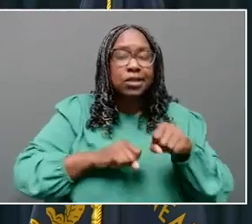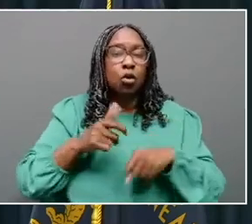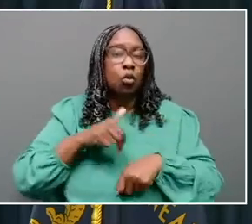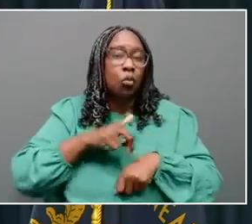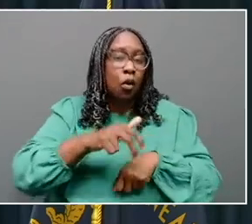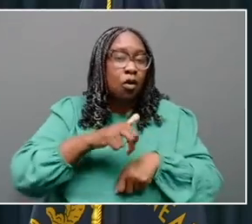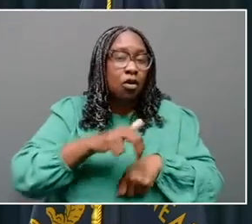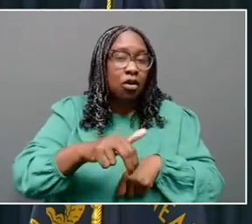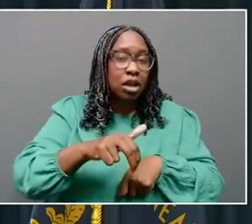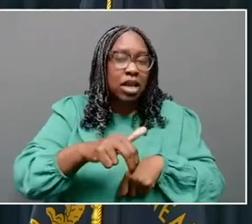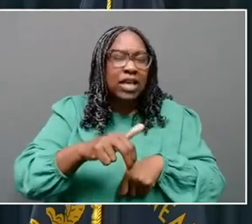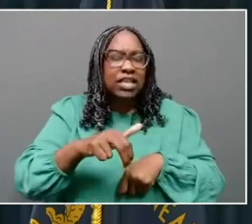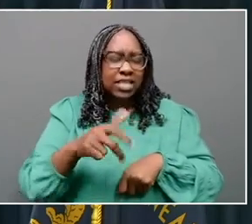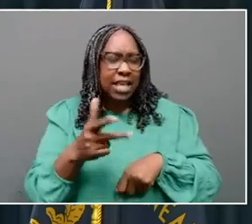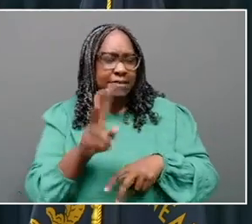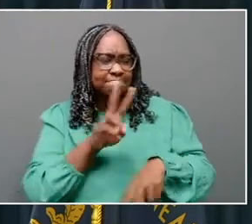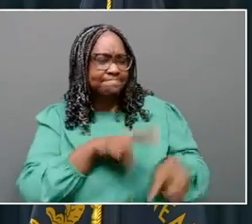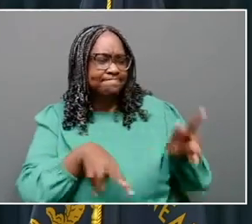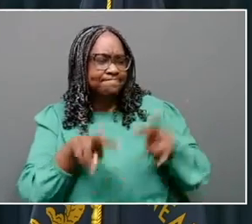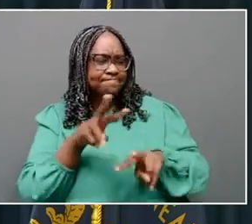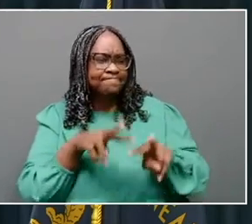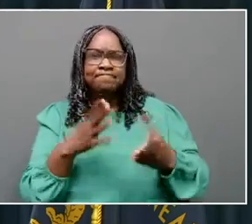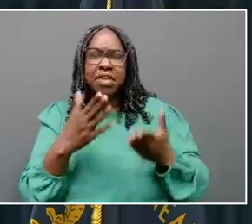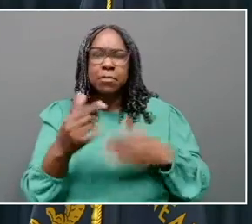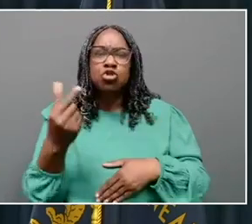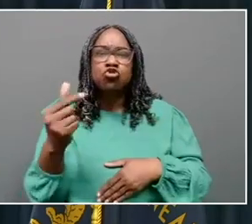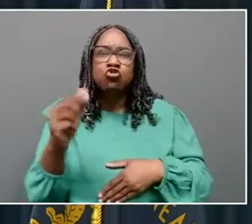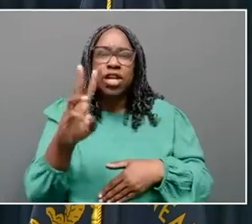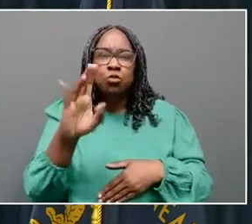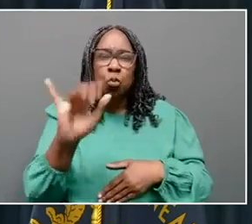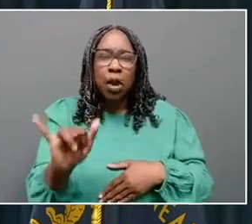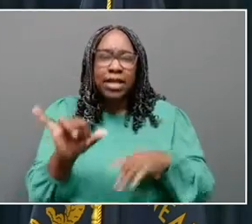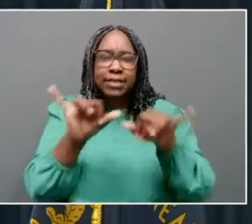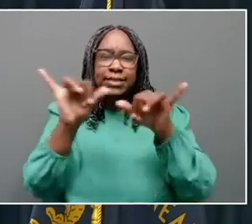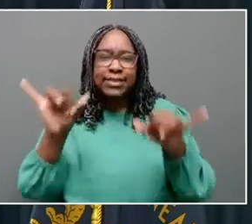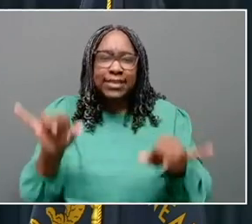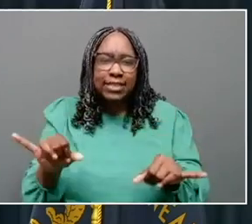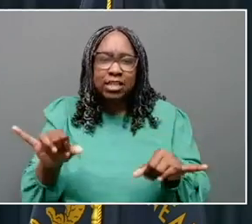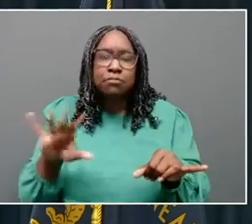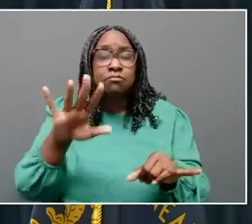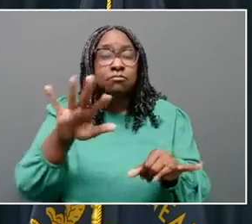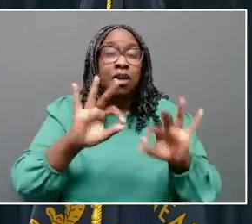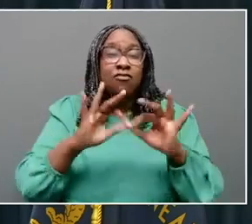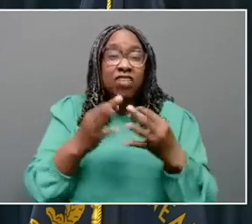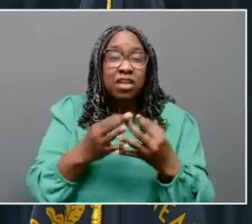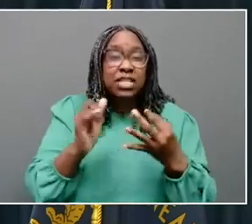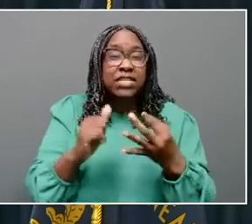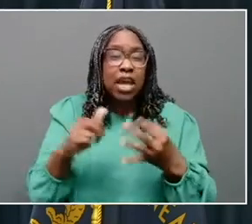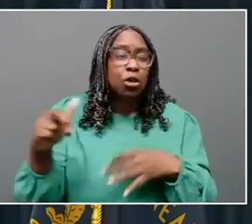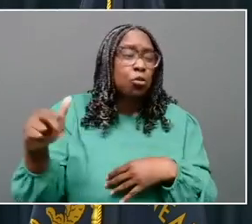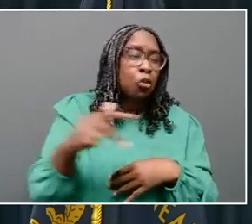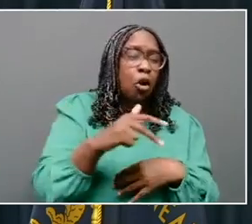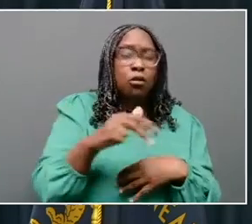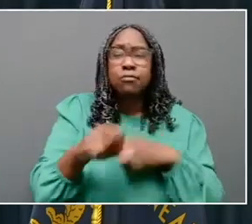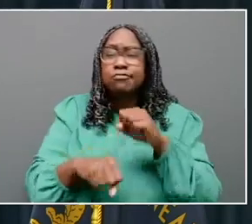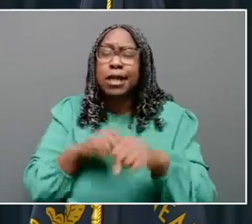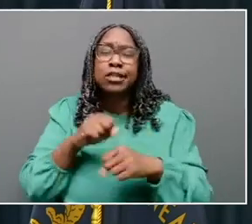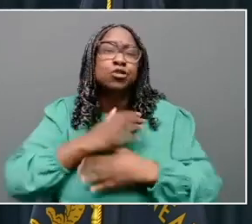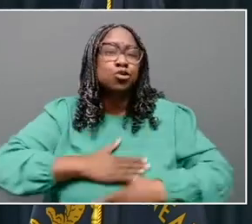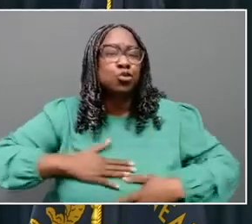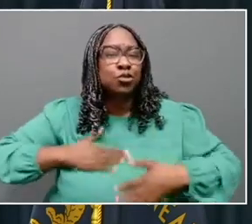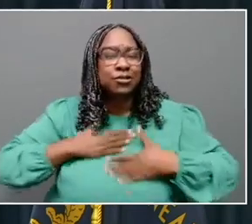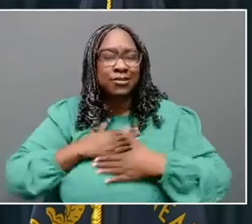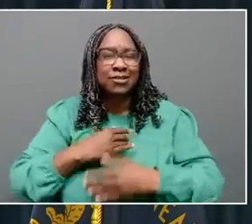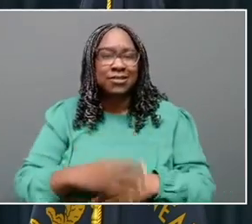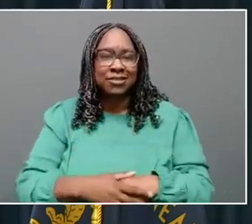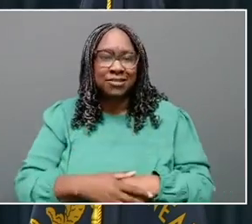the feasibility of an interconnected greenway system that families could enjoy. The project also includes development of complete street